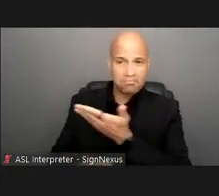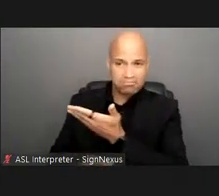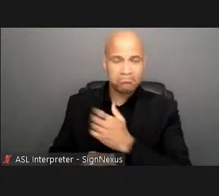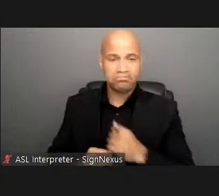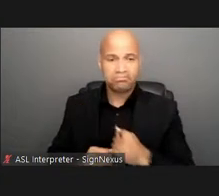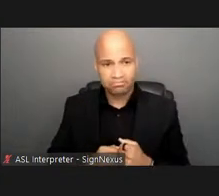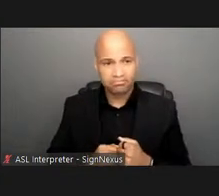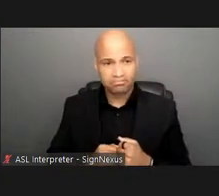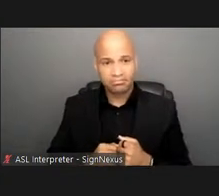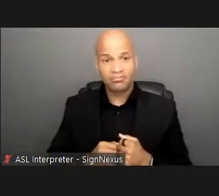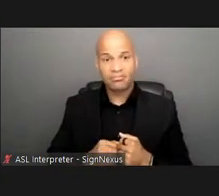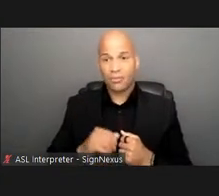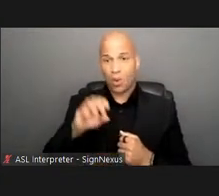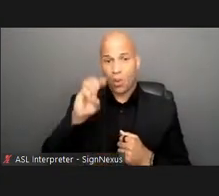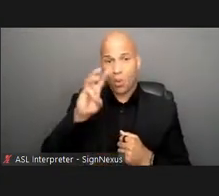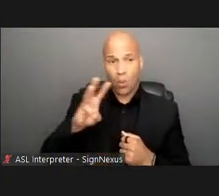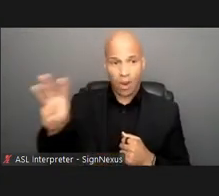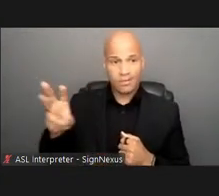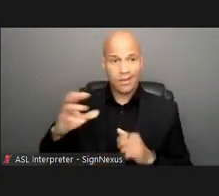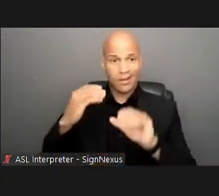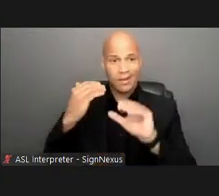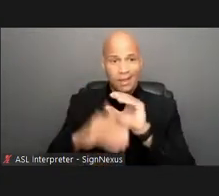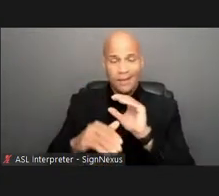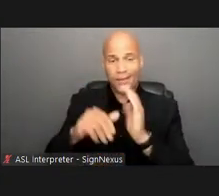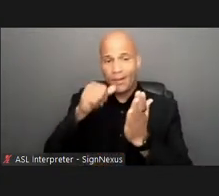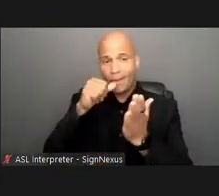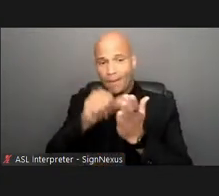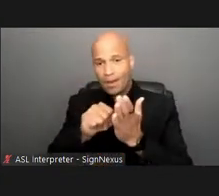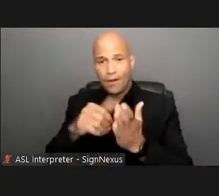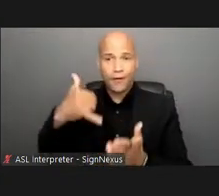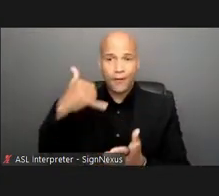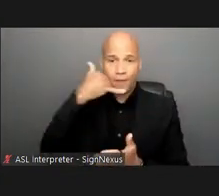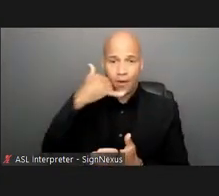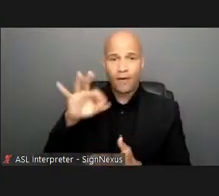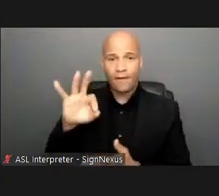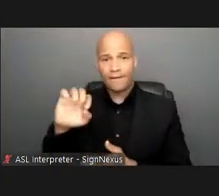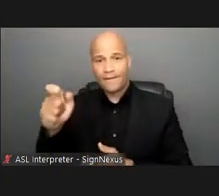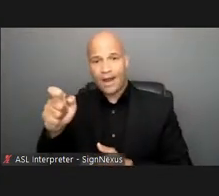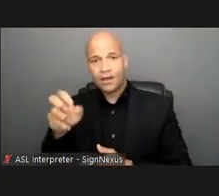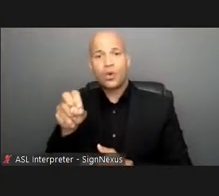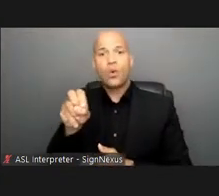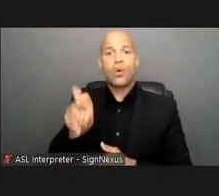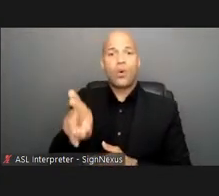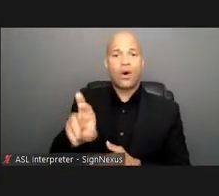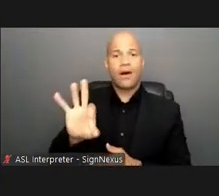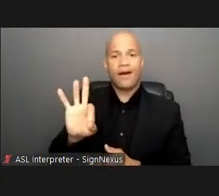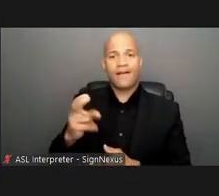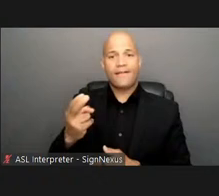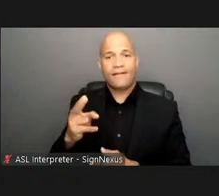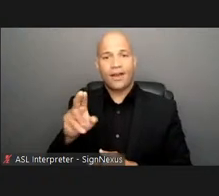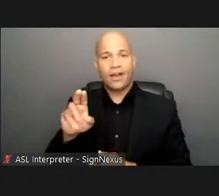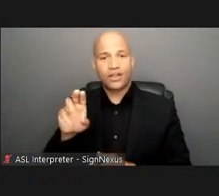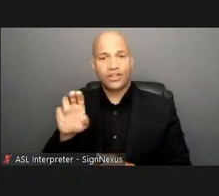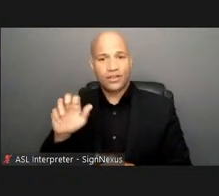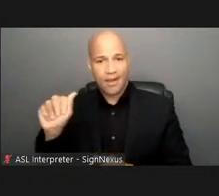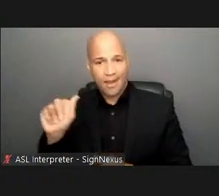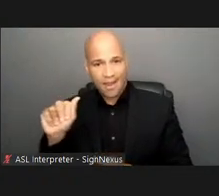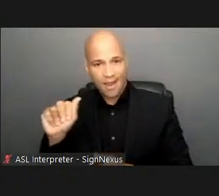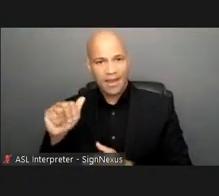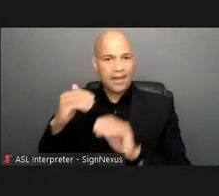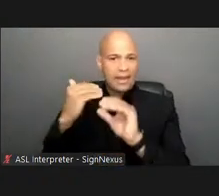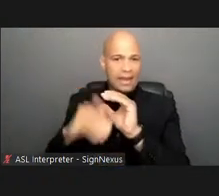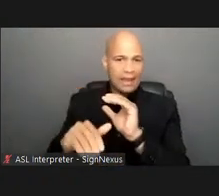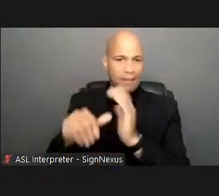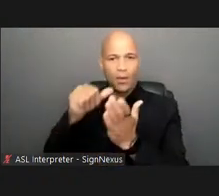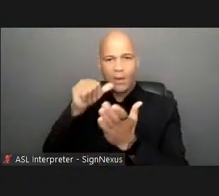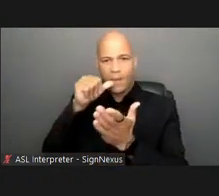by email mail phone or fax or to the Federal Highway Administration by email or mail